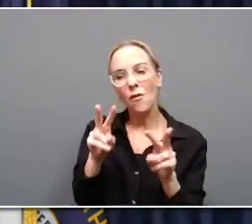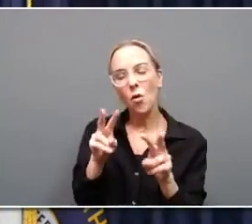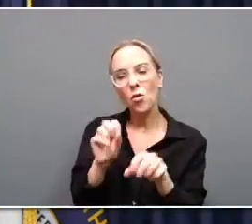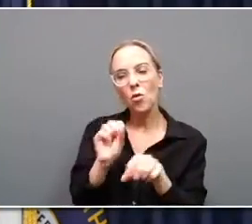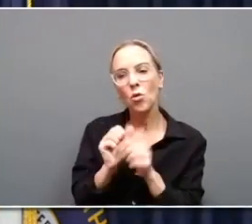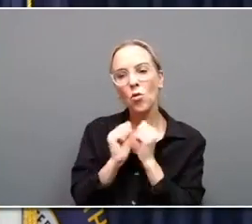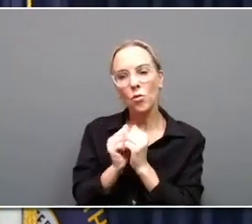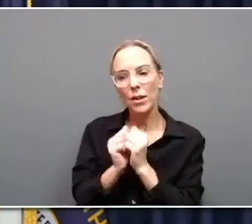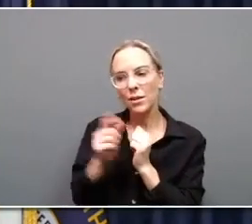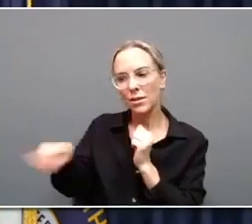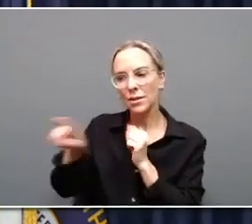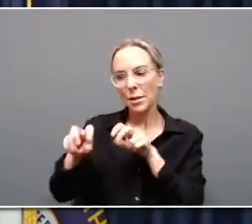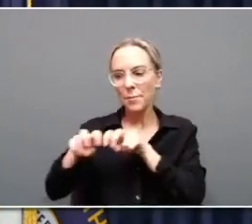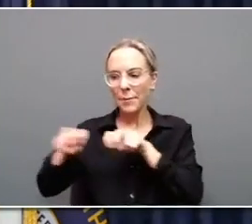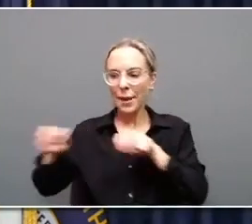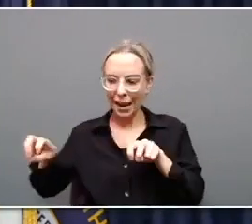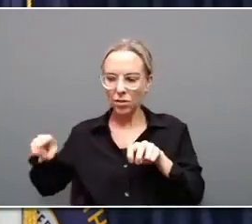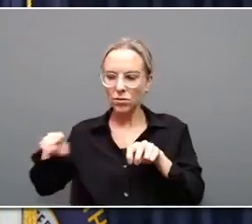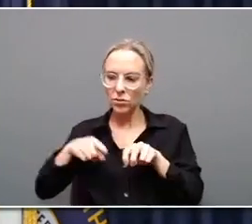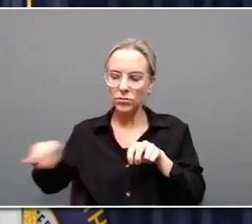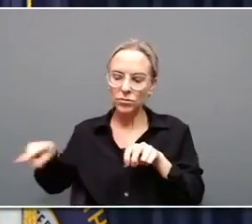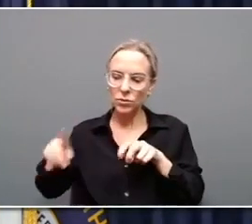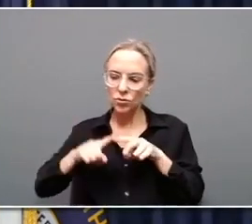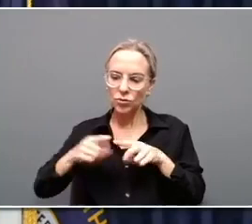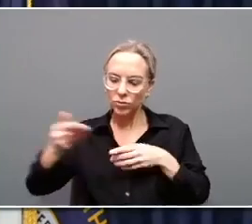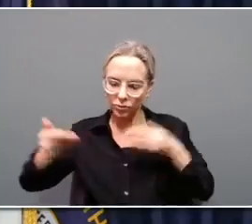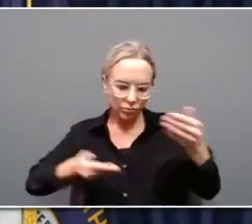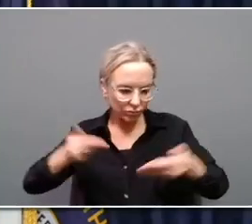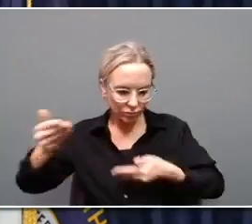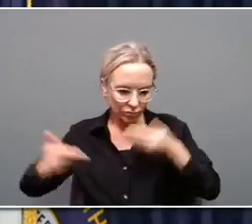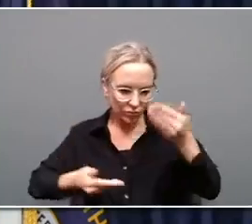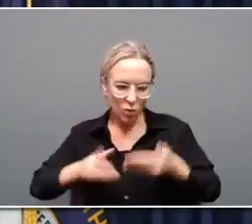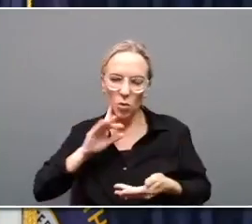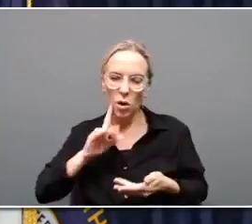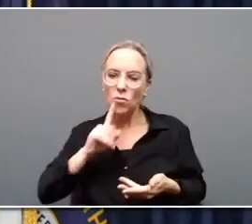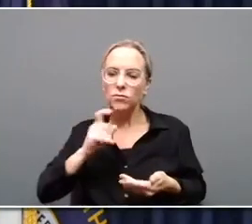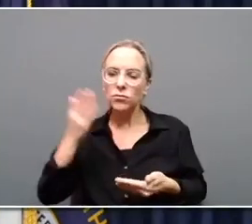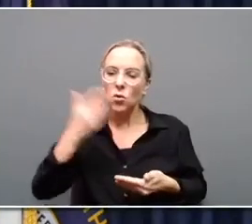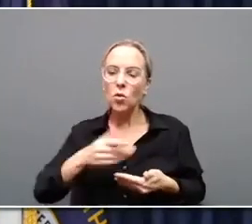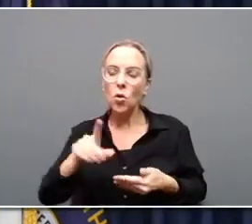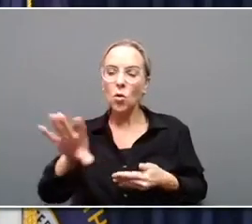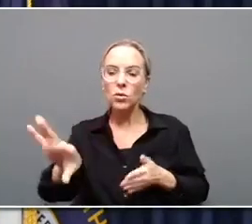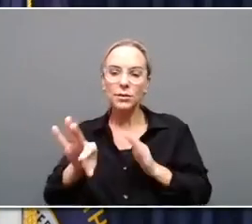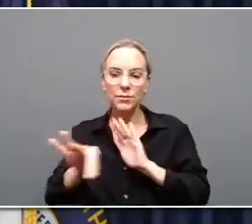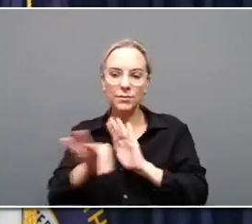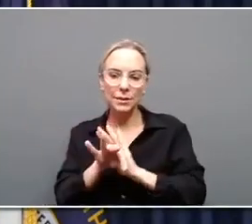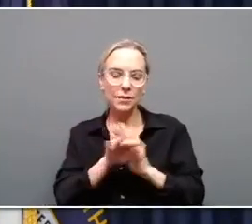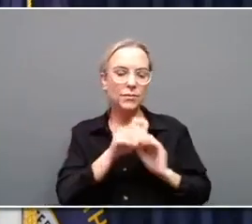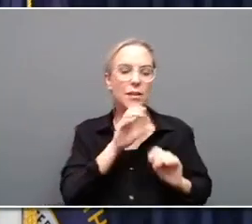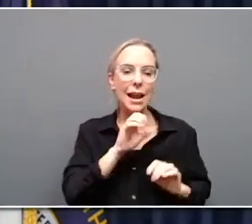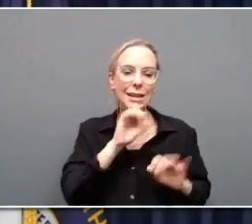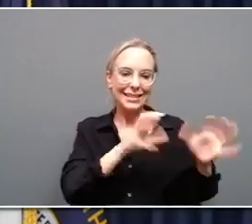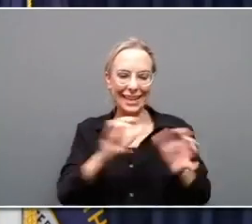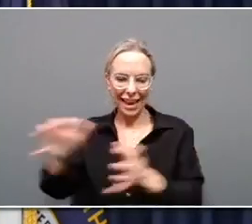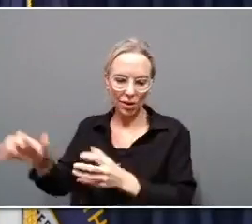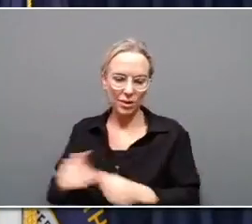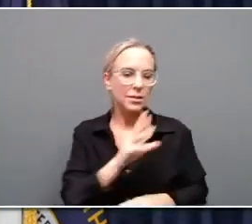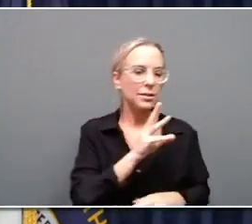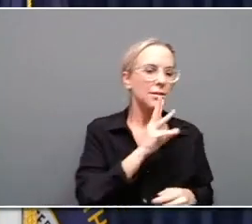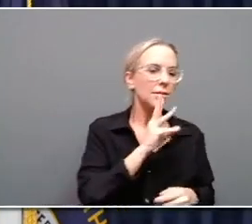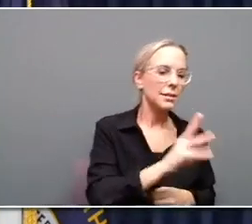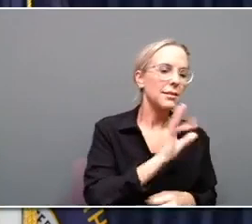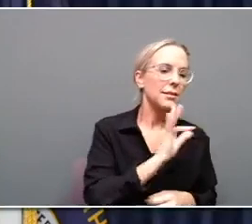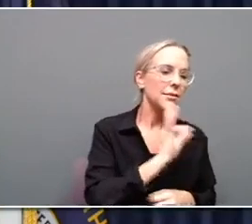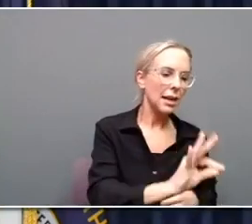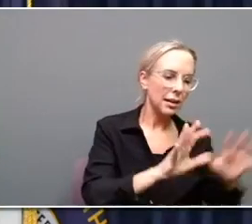entries anonymously. We will select one winner from each age category, ages 6 to 9, 10 to 13, and 14 to